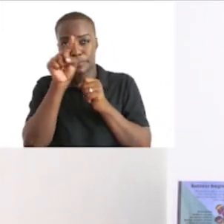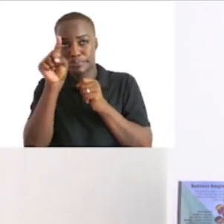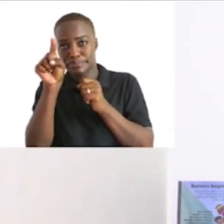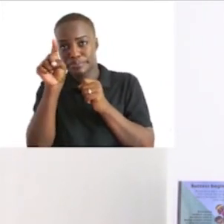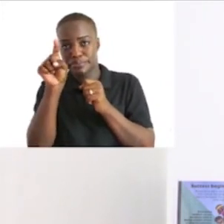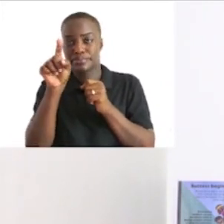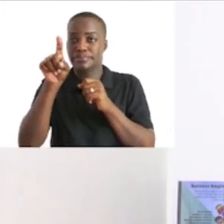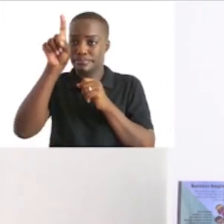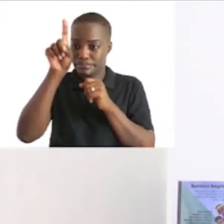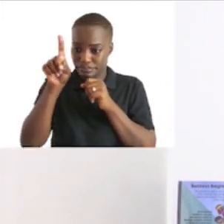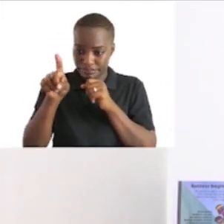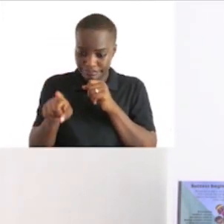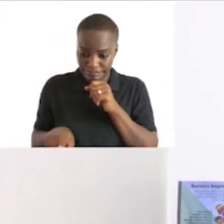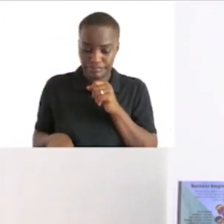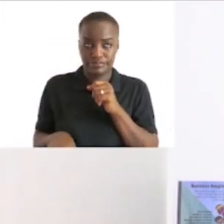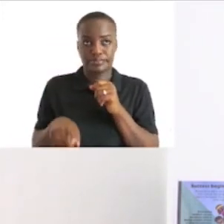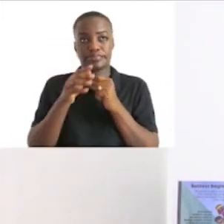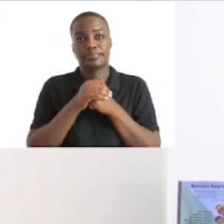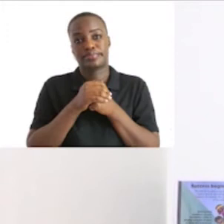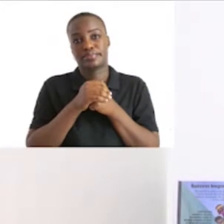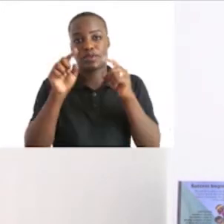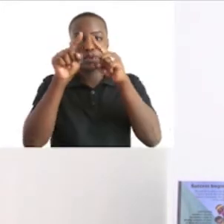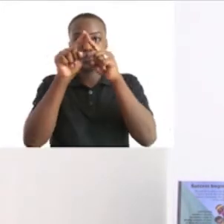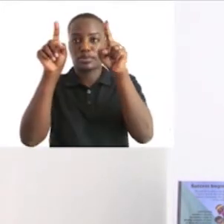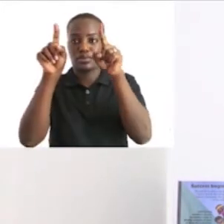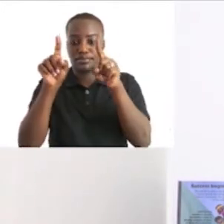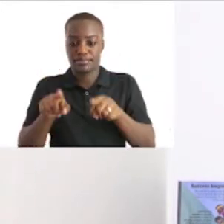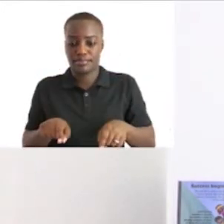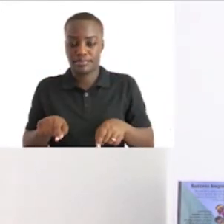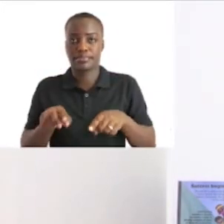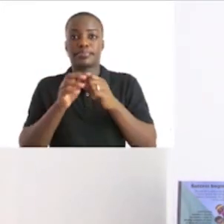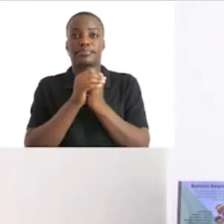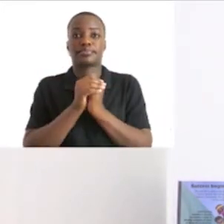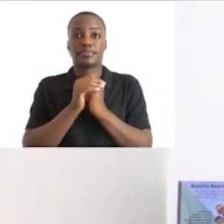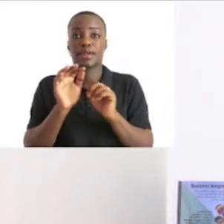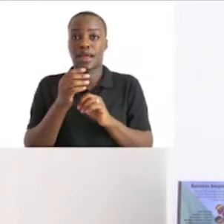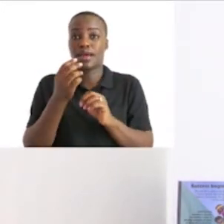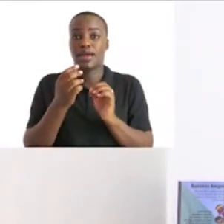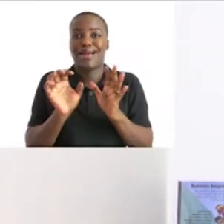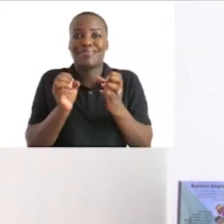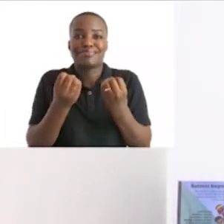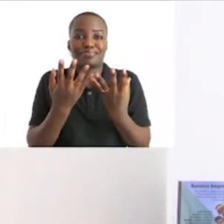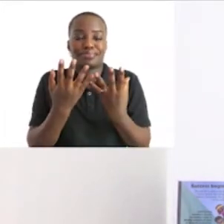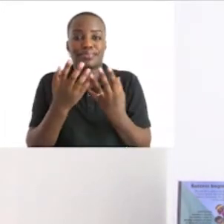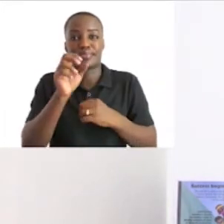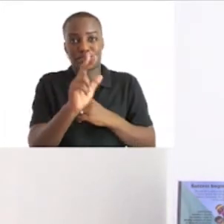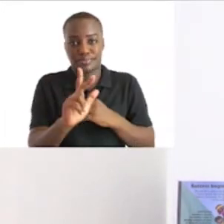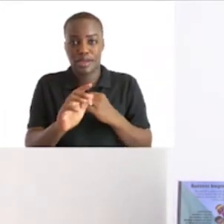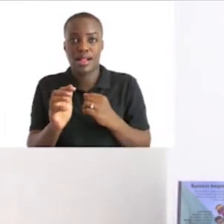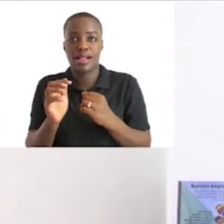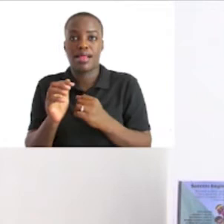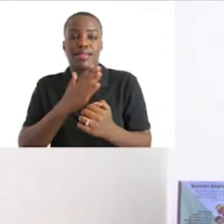and across, down. And this is how many people enjoy